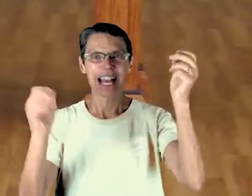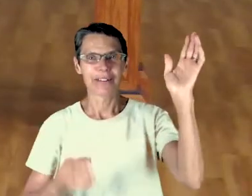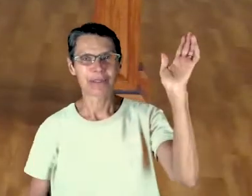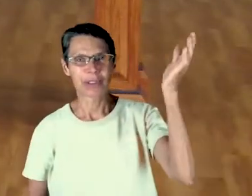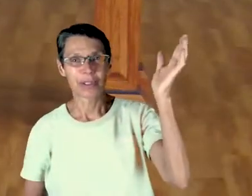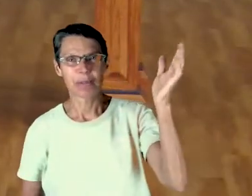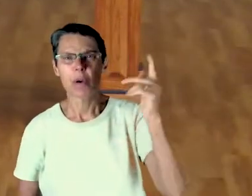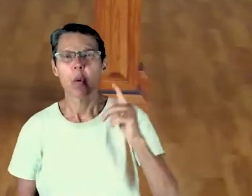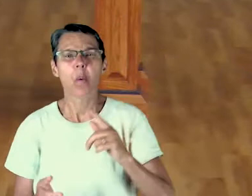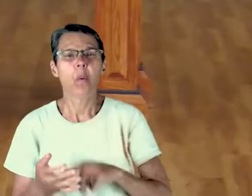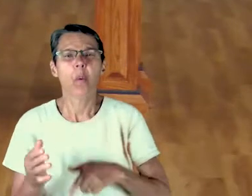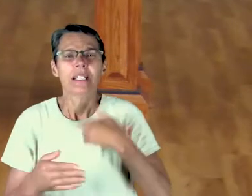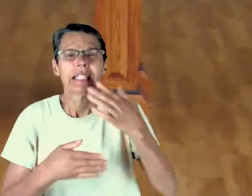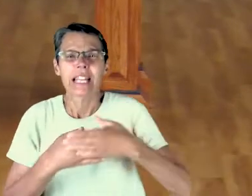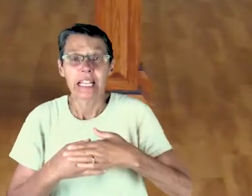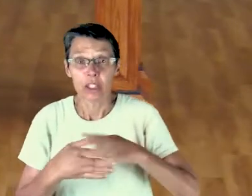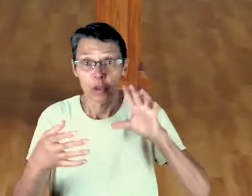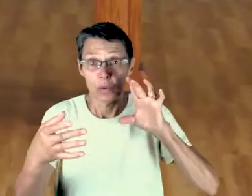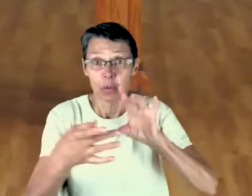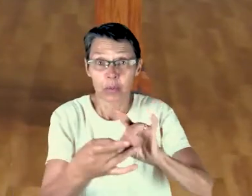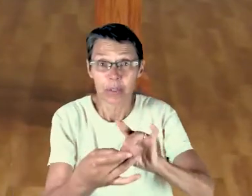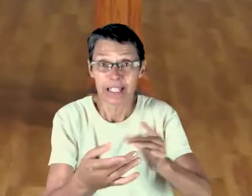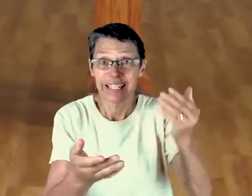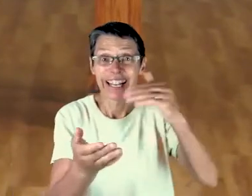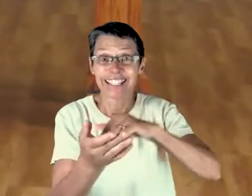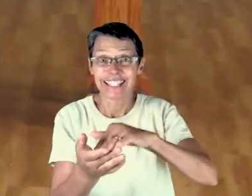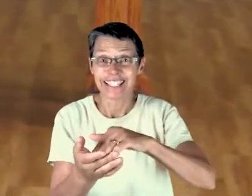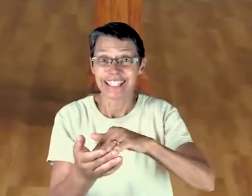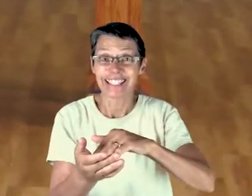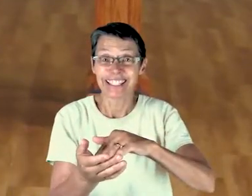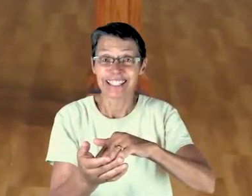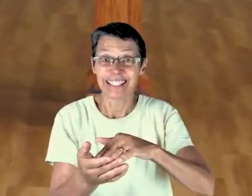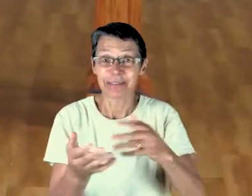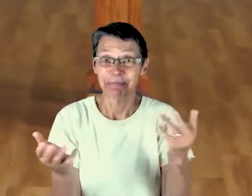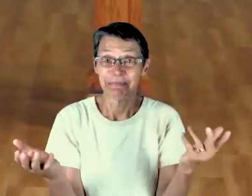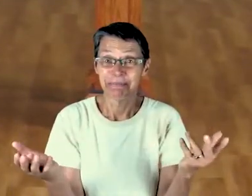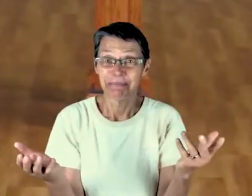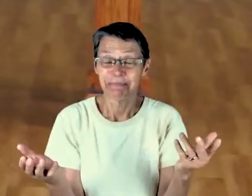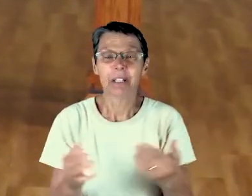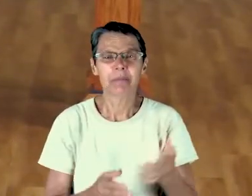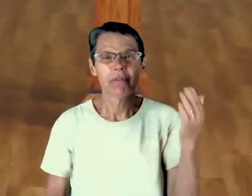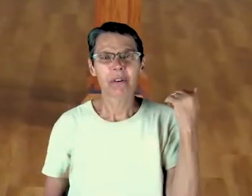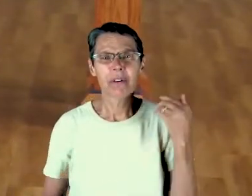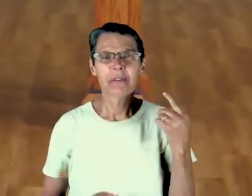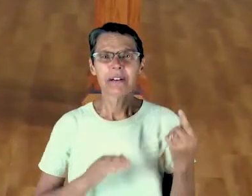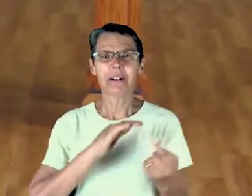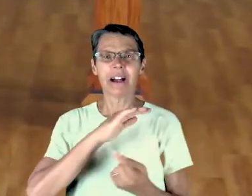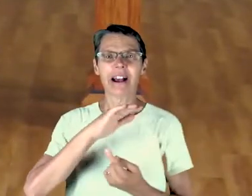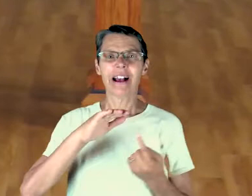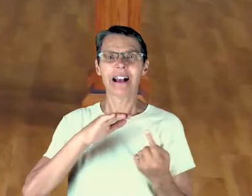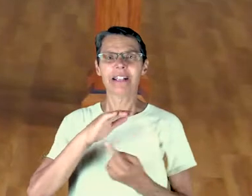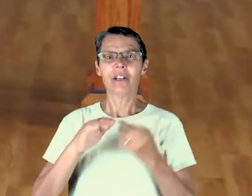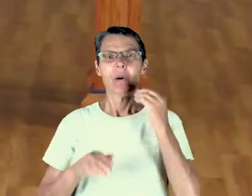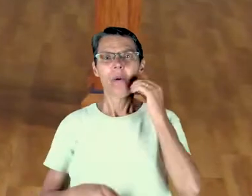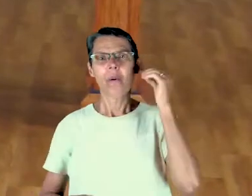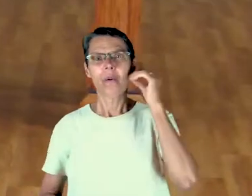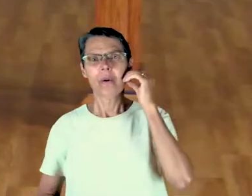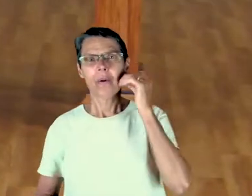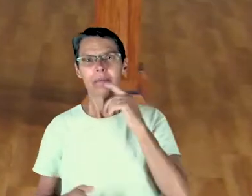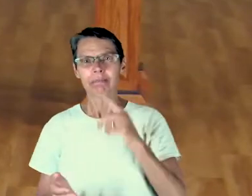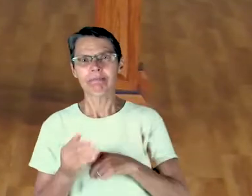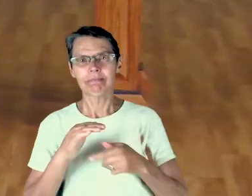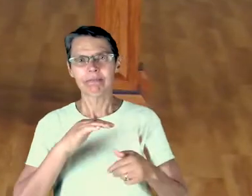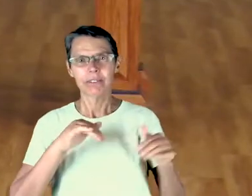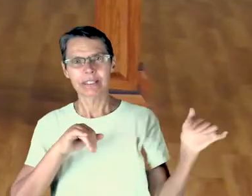other. And, you know, when we were isolated at home, when we were given the mandate to shelter